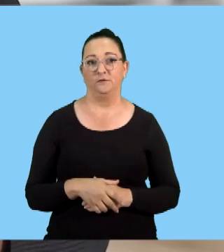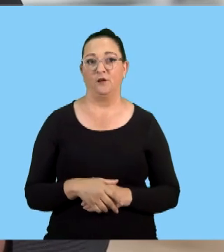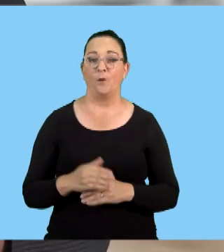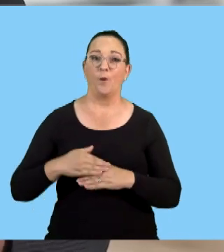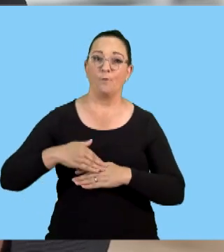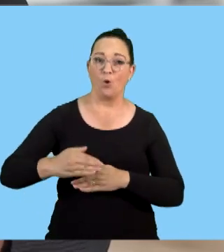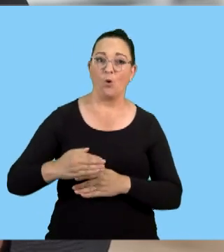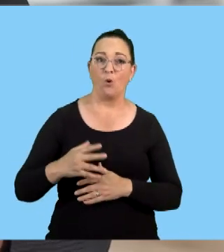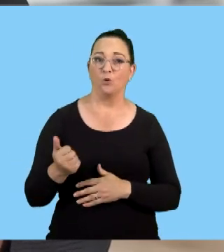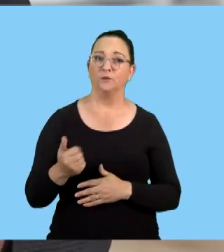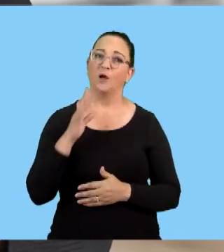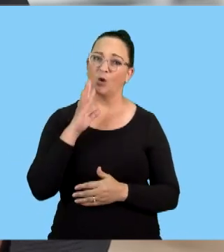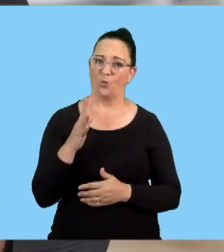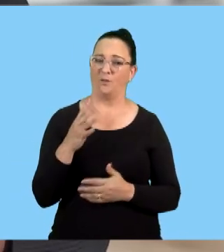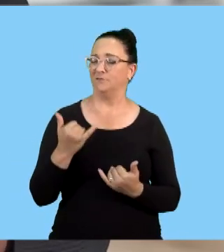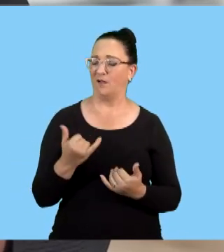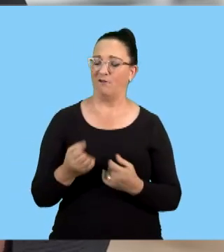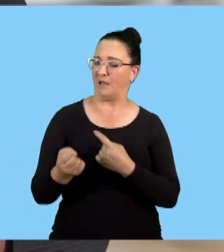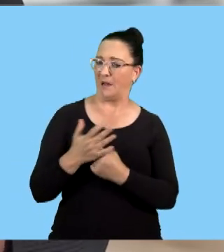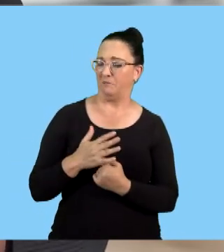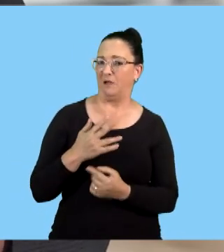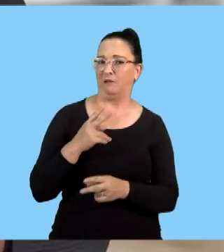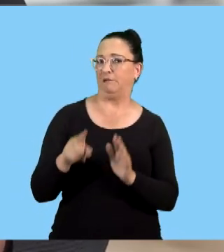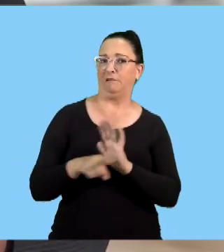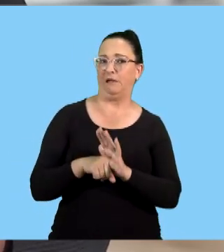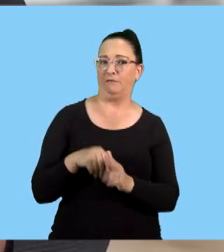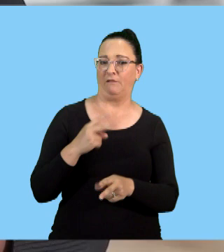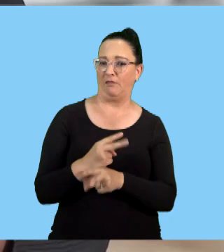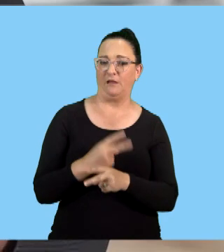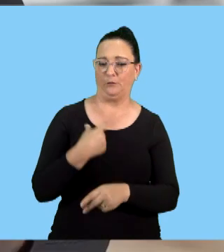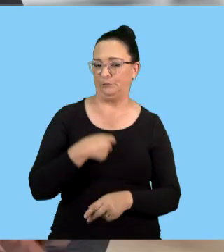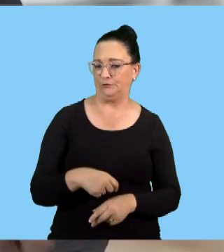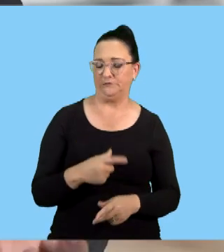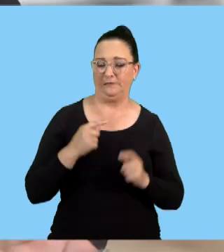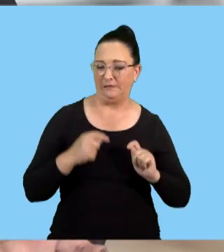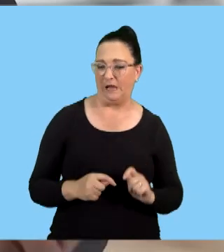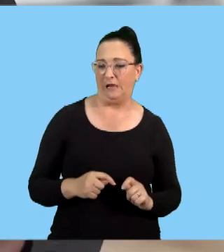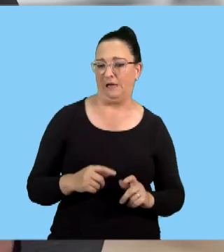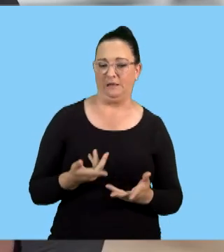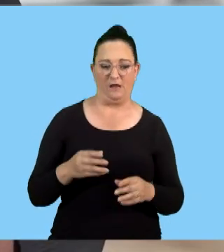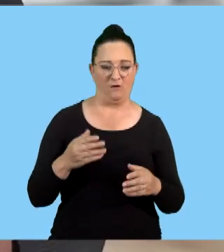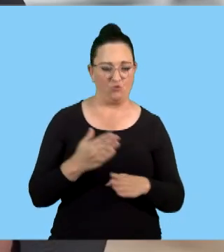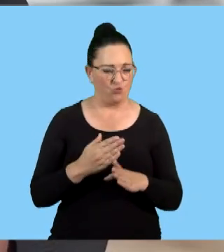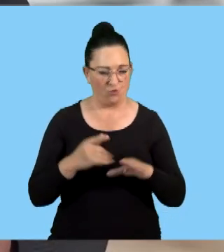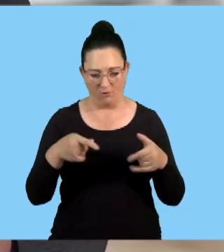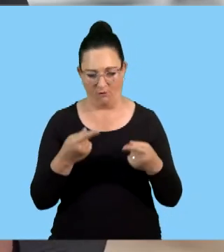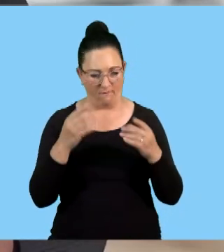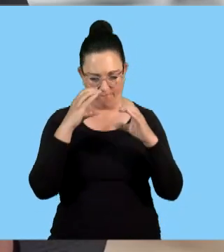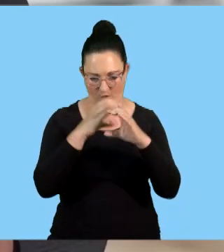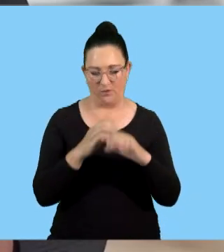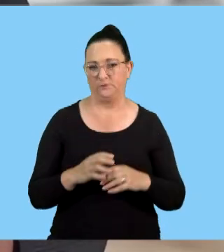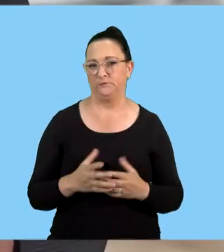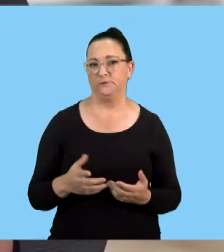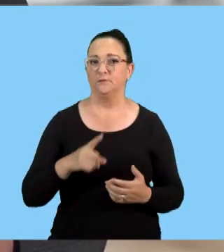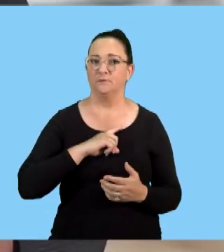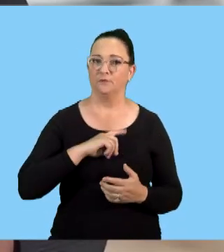than that, it's going to hamper on what? On productivity. And we did say that with productivity, you end up not doing justice to the work. And we don't want that.